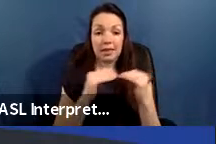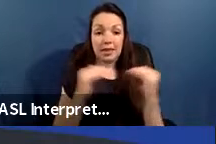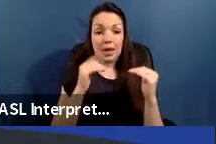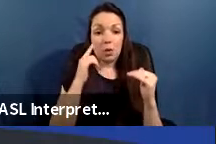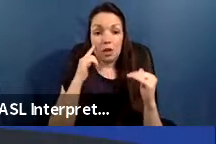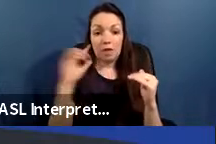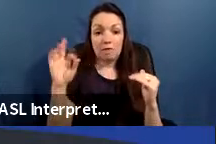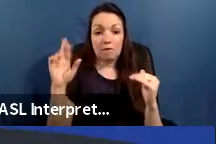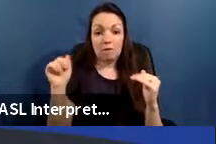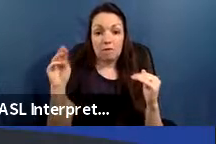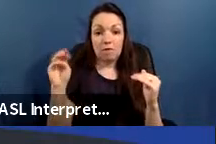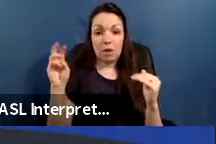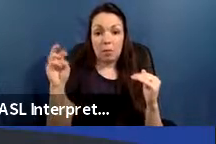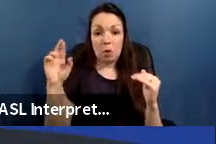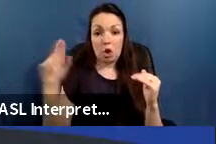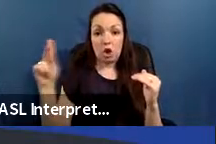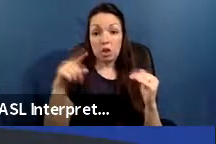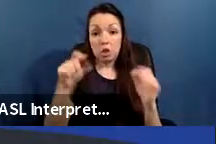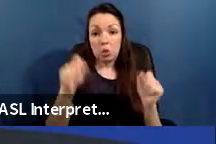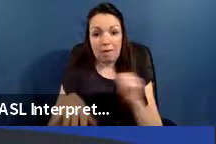our CPS Equity Framework at